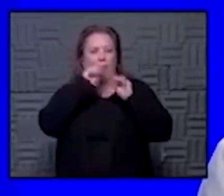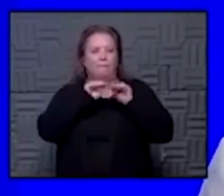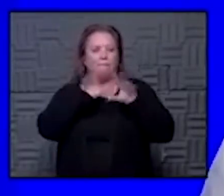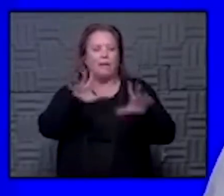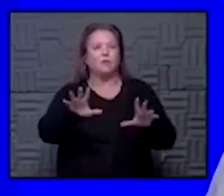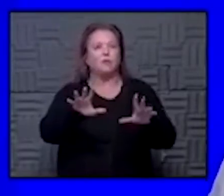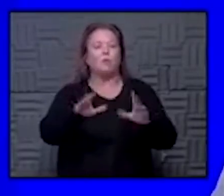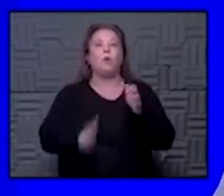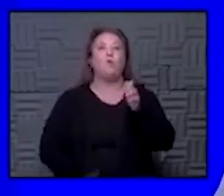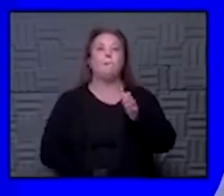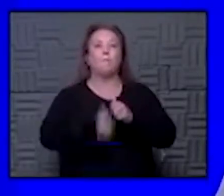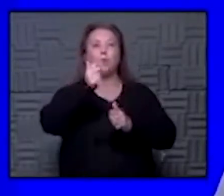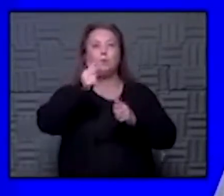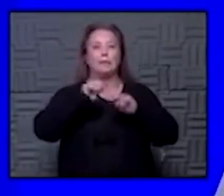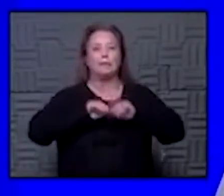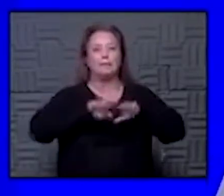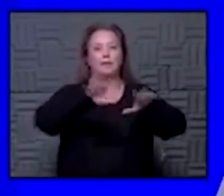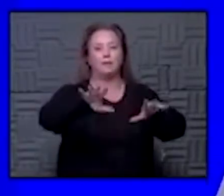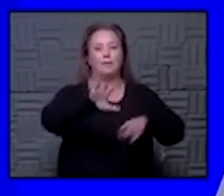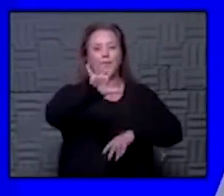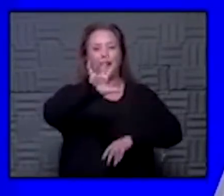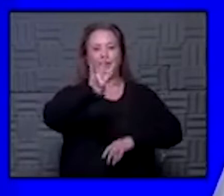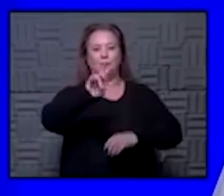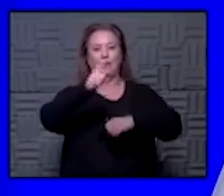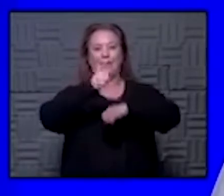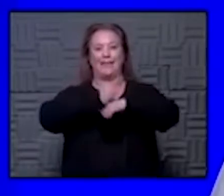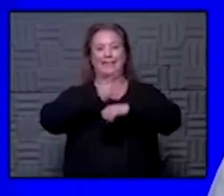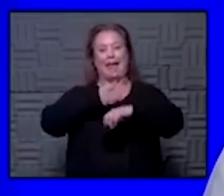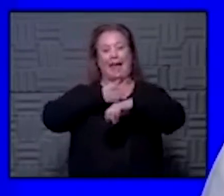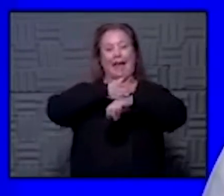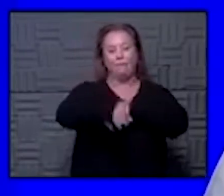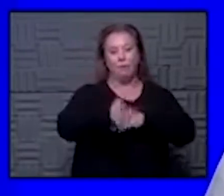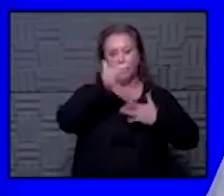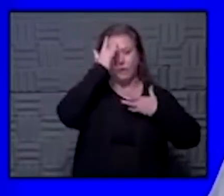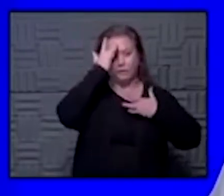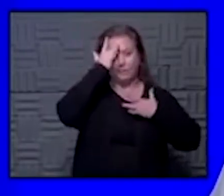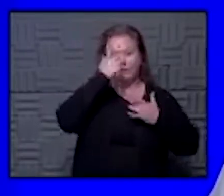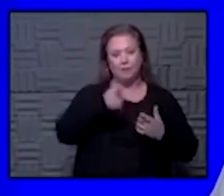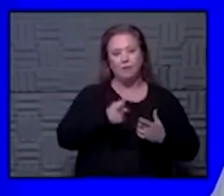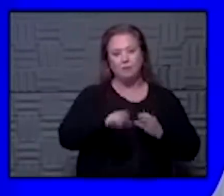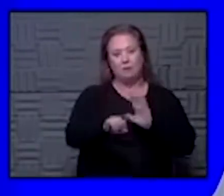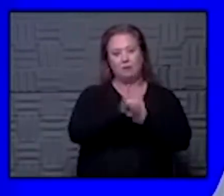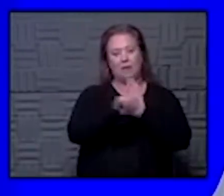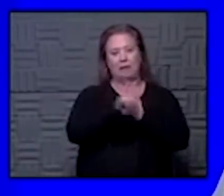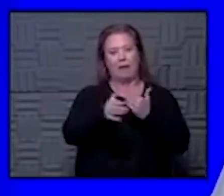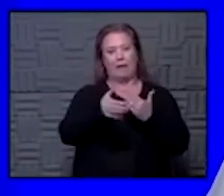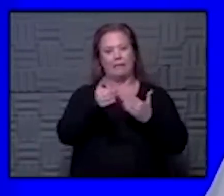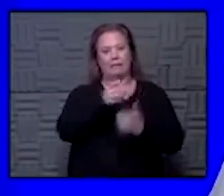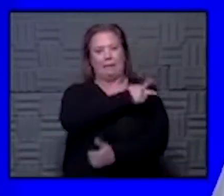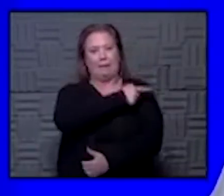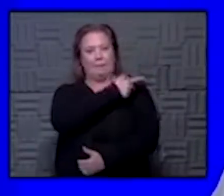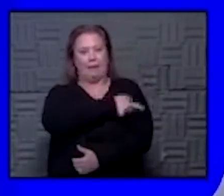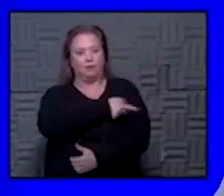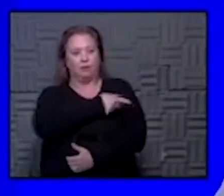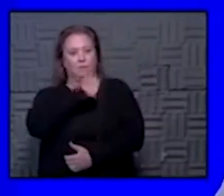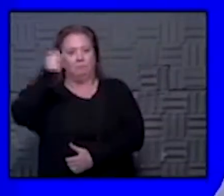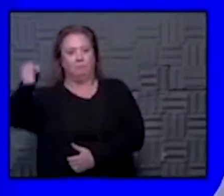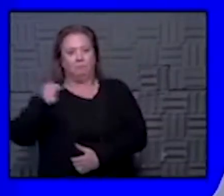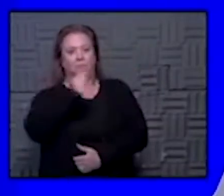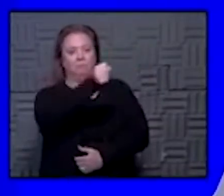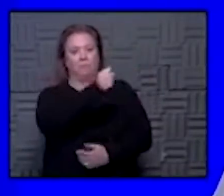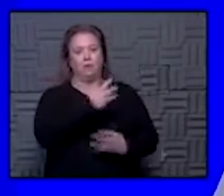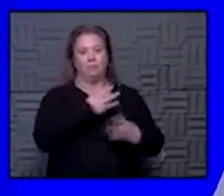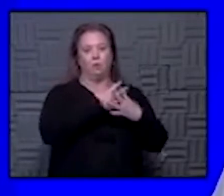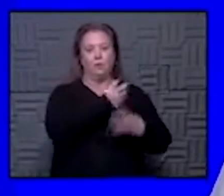or you were most infectious probably 5 to 7 days after you had symptoms. So it was easy to identify a patient, get them in lockdown